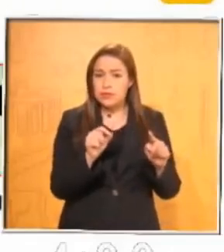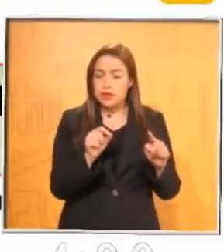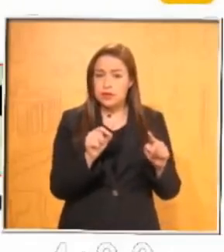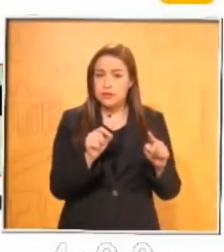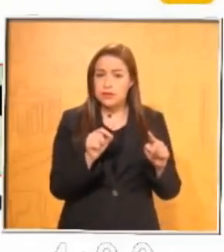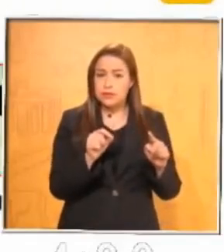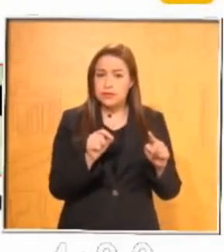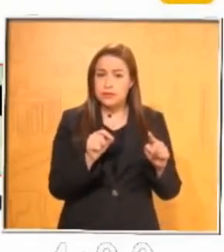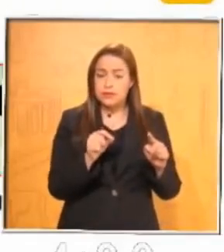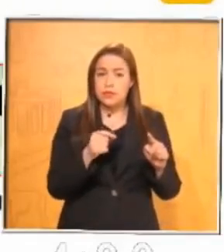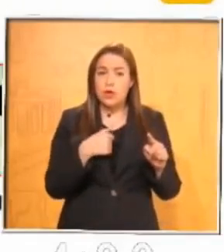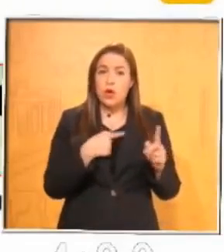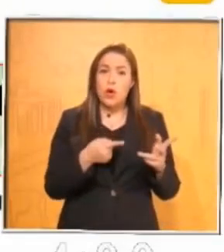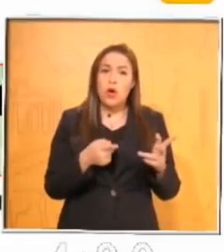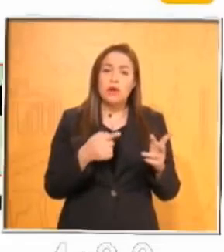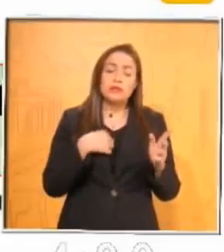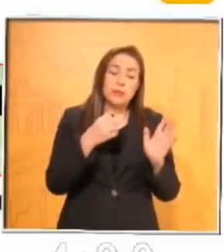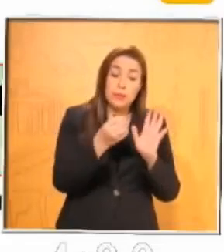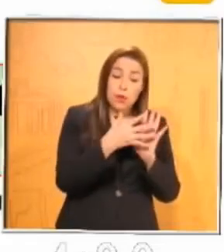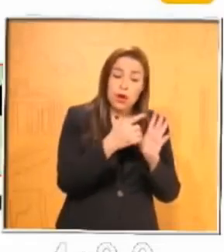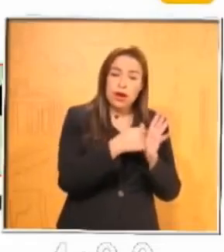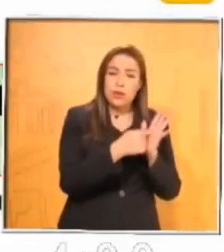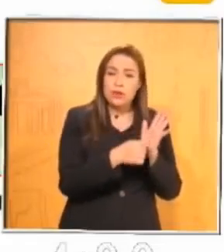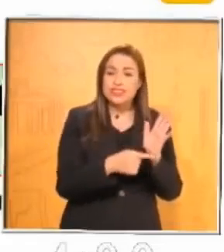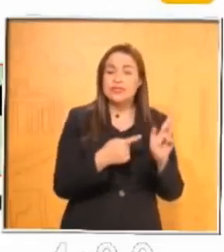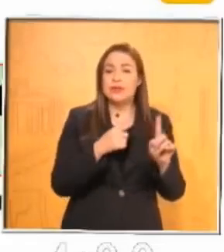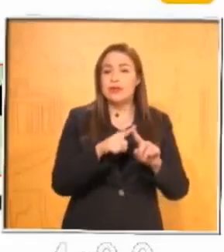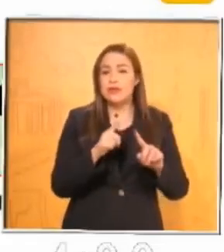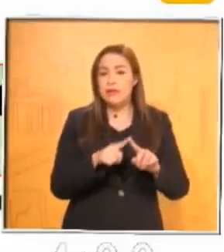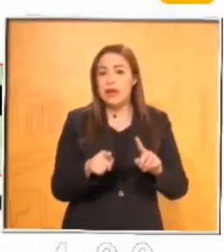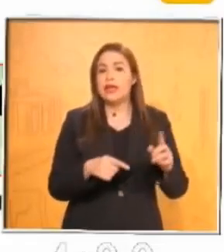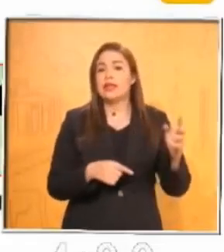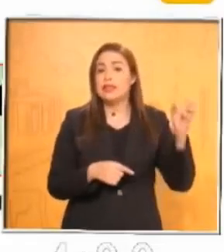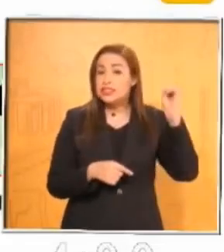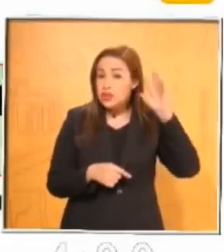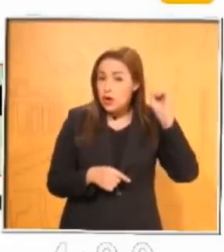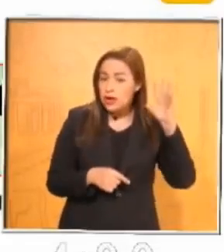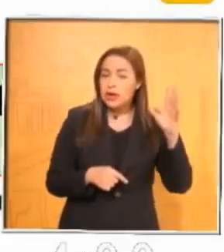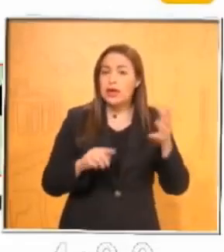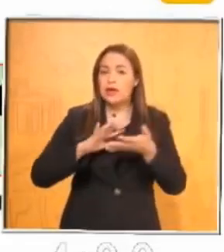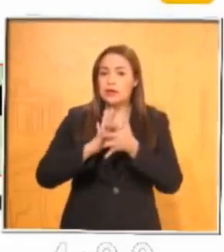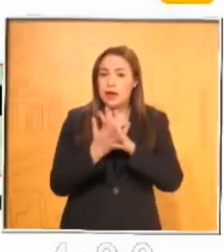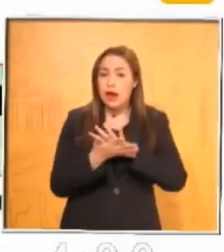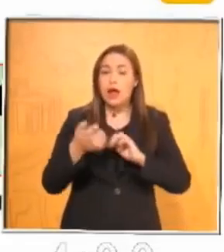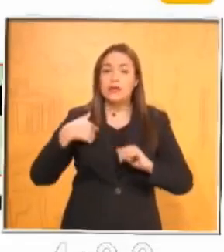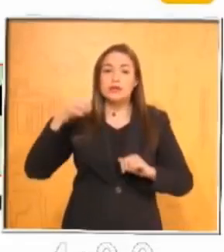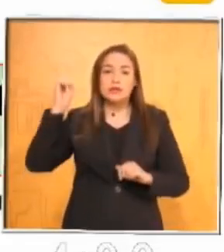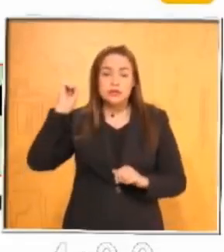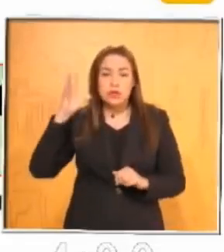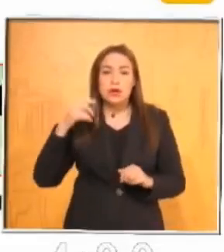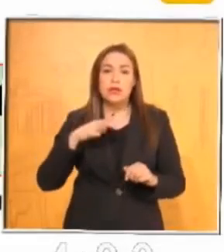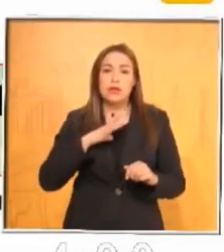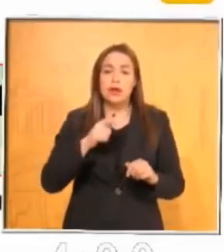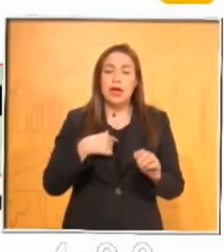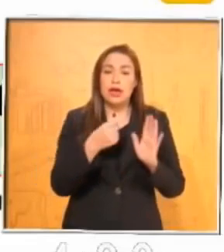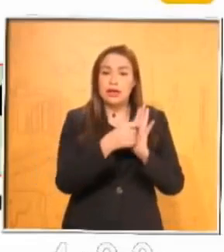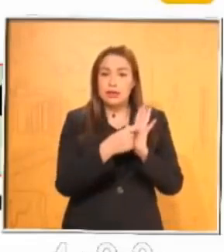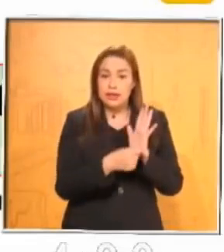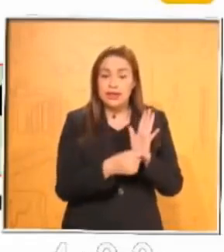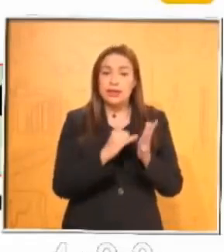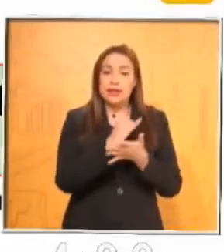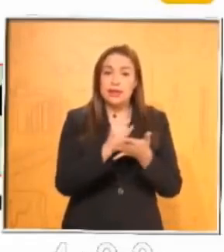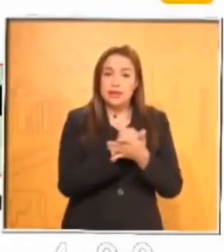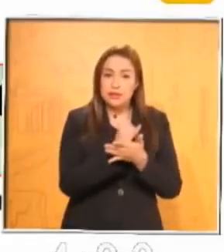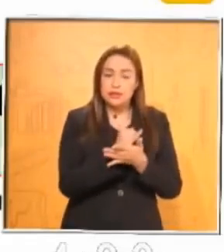a sound effect or an onomatopoeia. As you want to represent a sound very